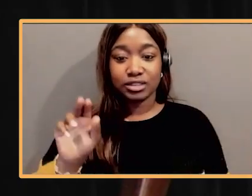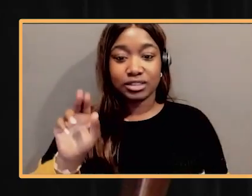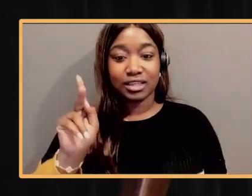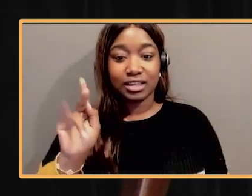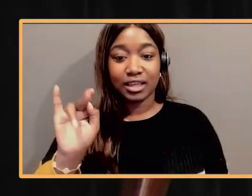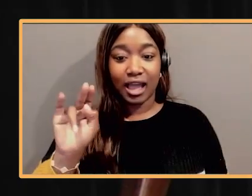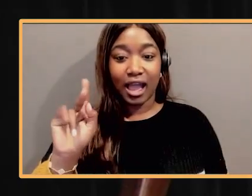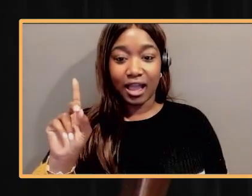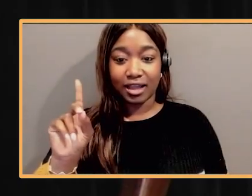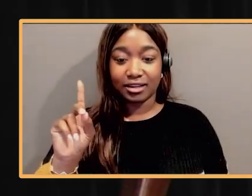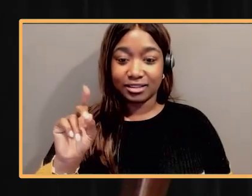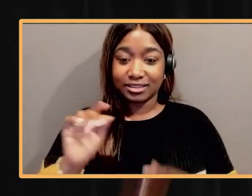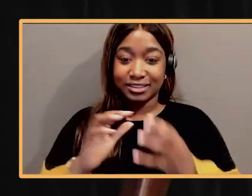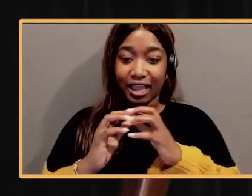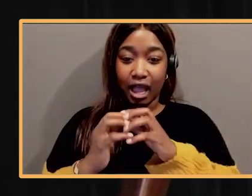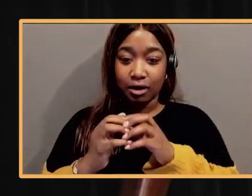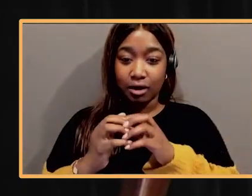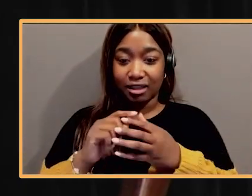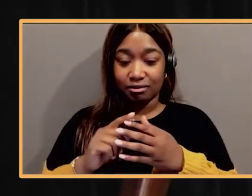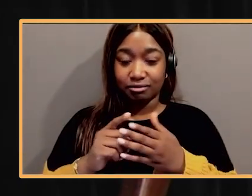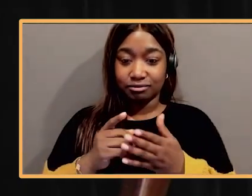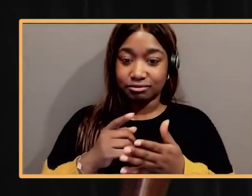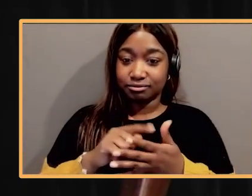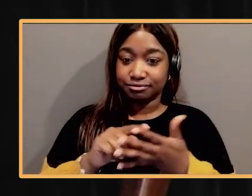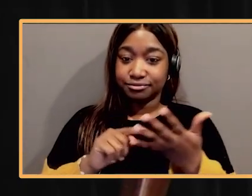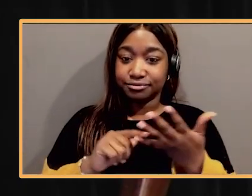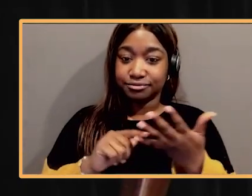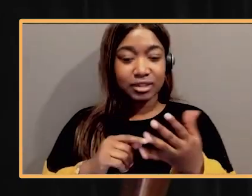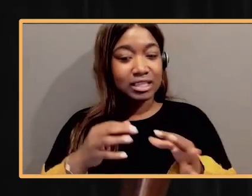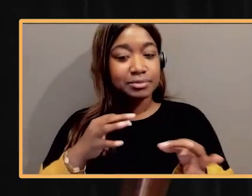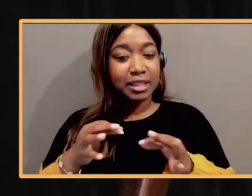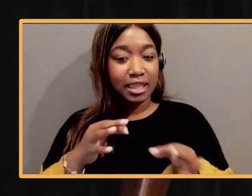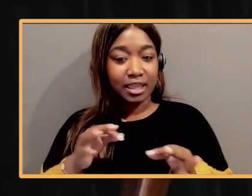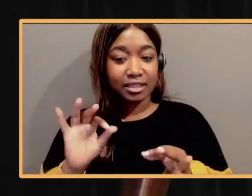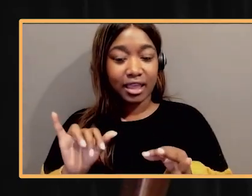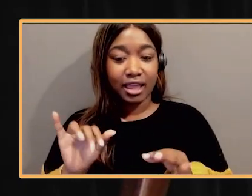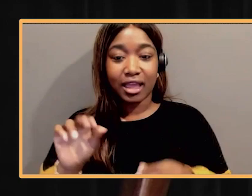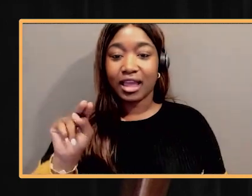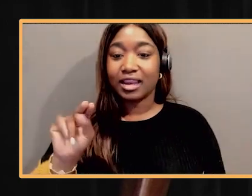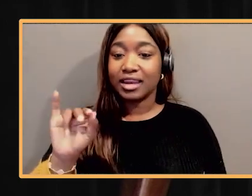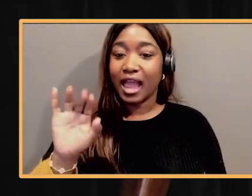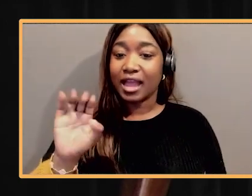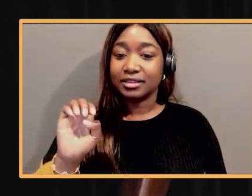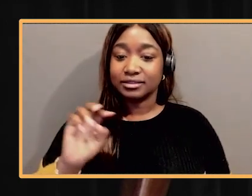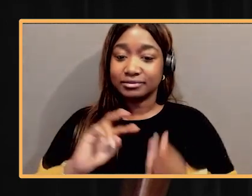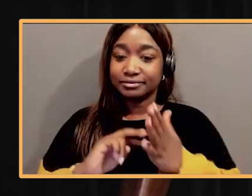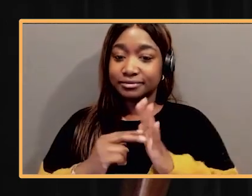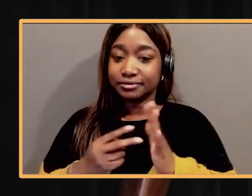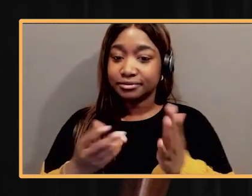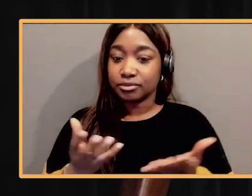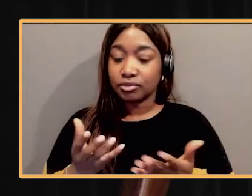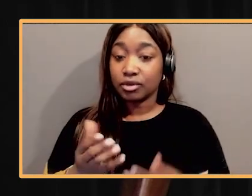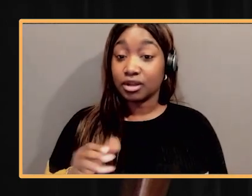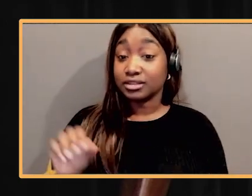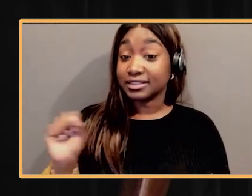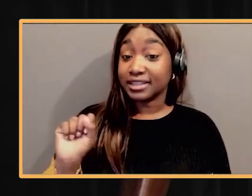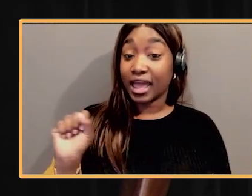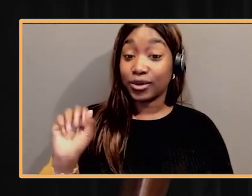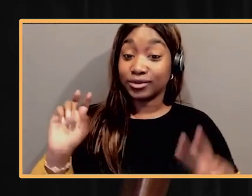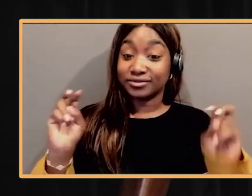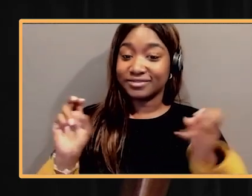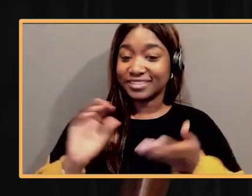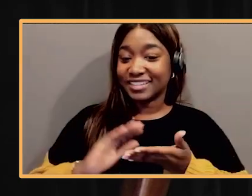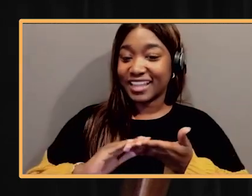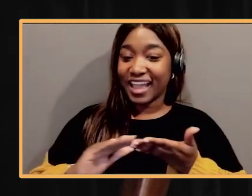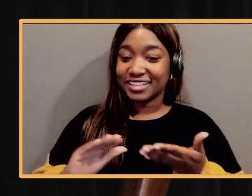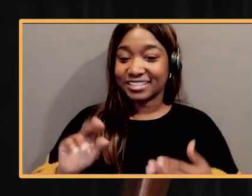dichotomy, right? Explain that. What's nice? I mean, Seattle is nice. It's